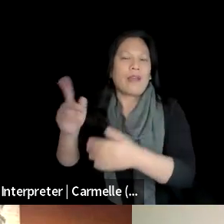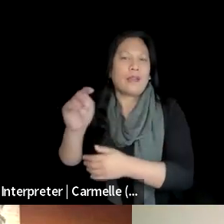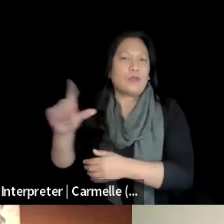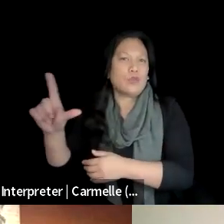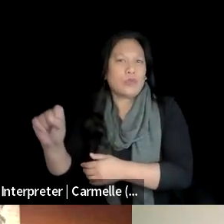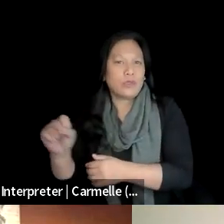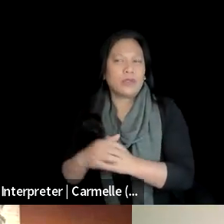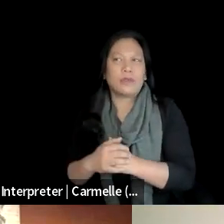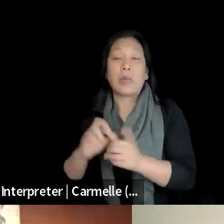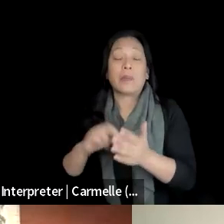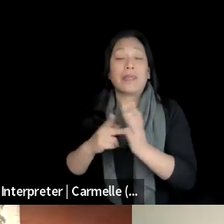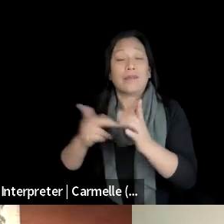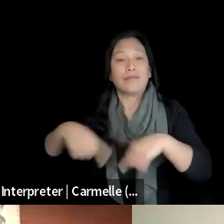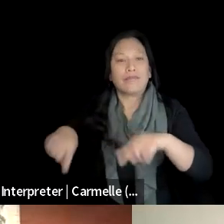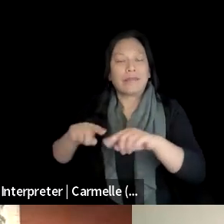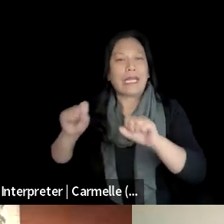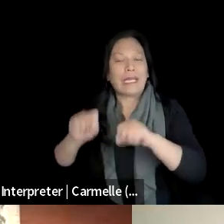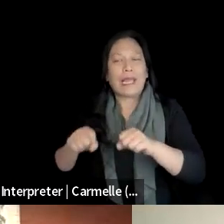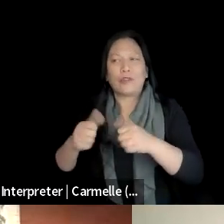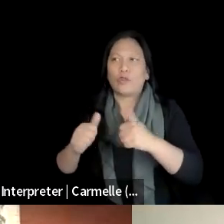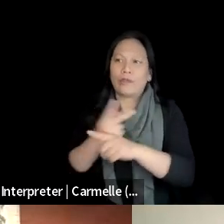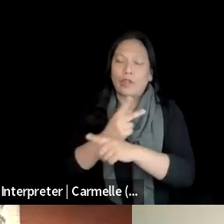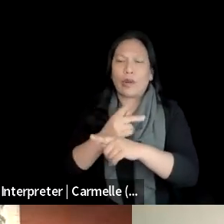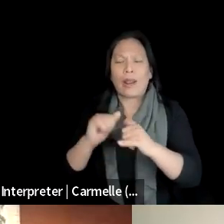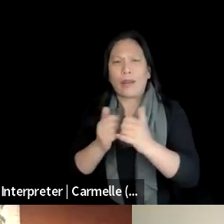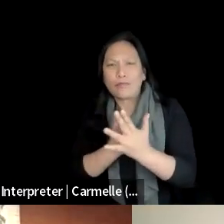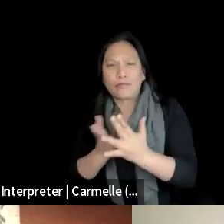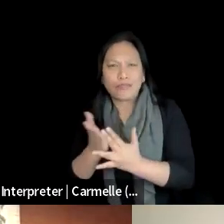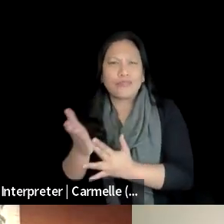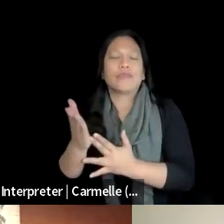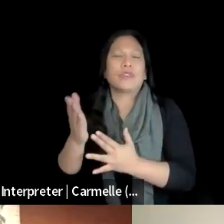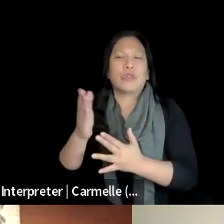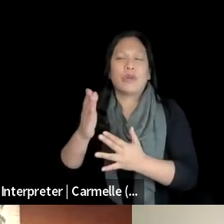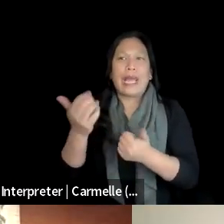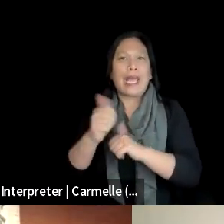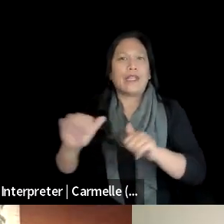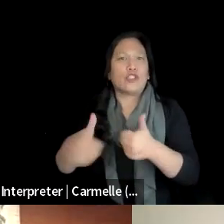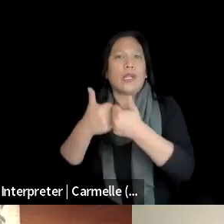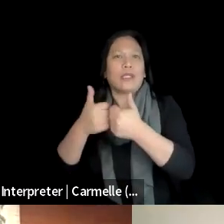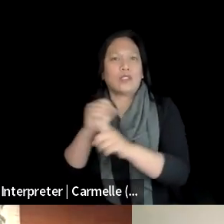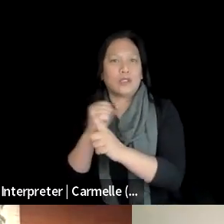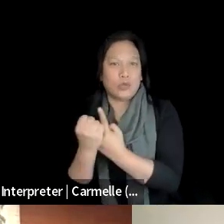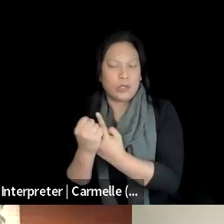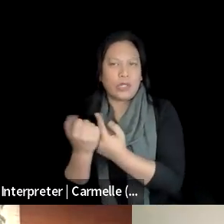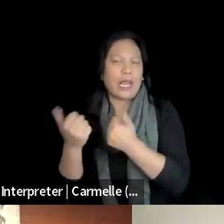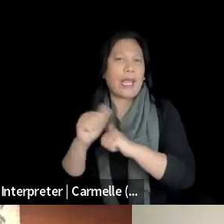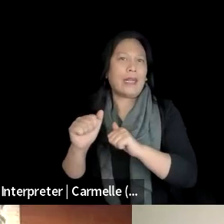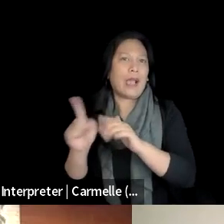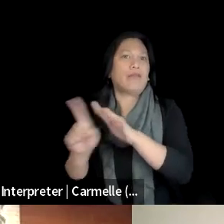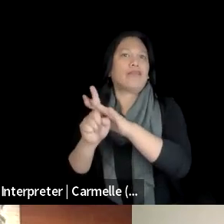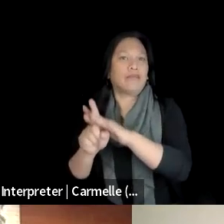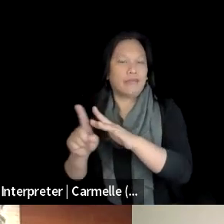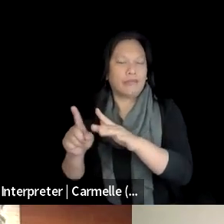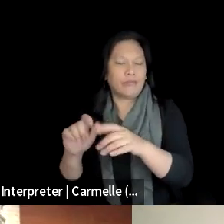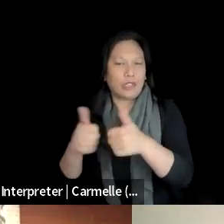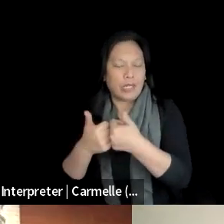to navigate the inevitable challenges, right? So let's not worry too much about, oh, there's going to be one or